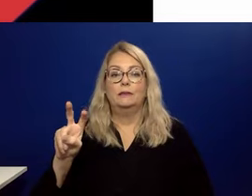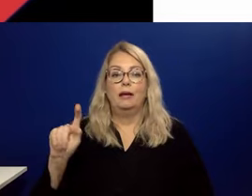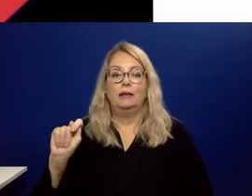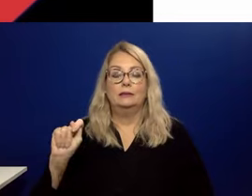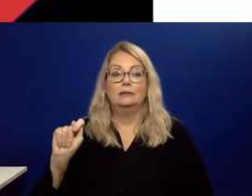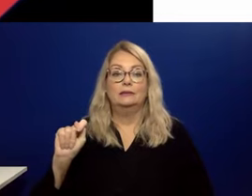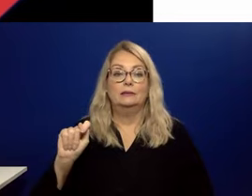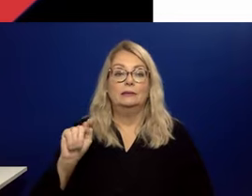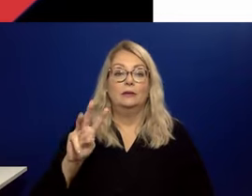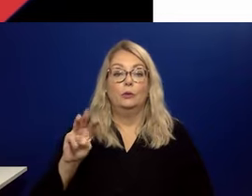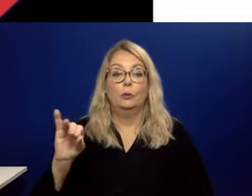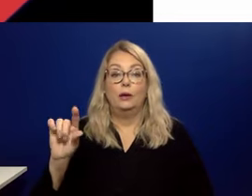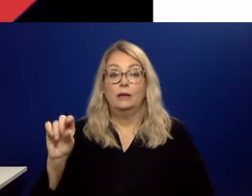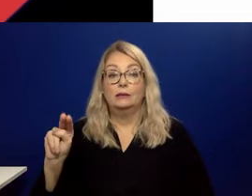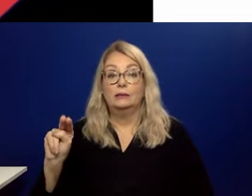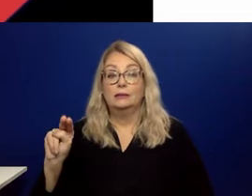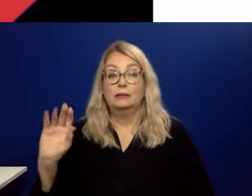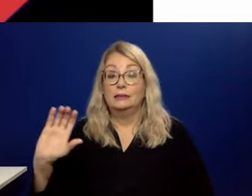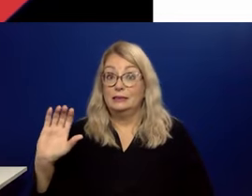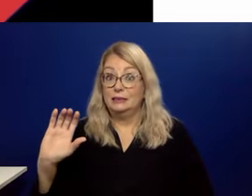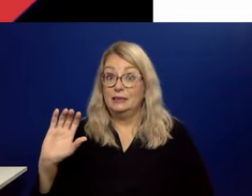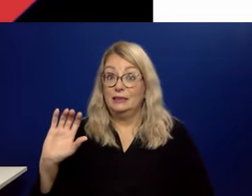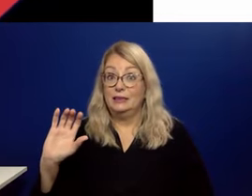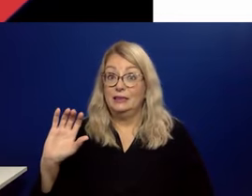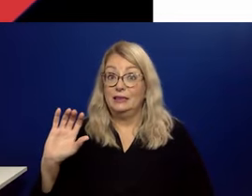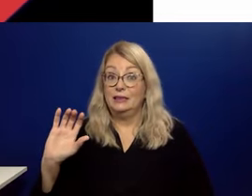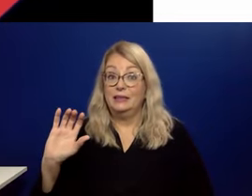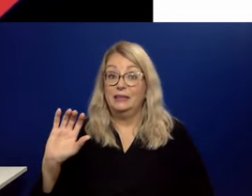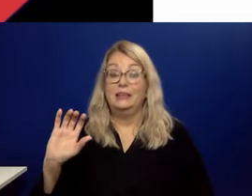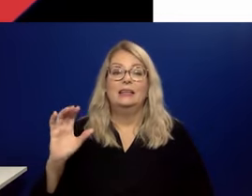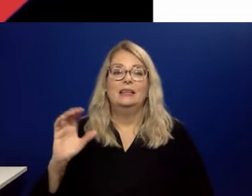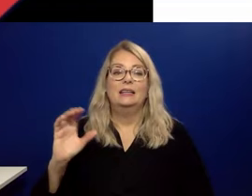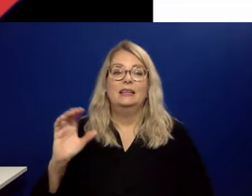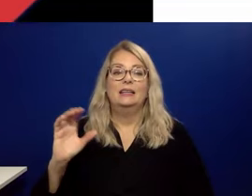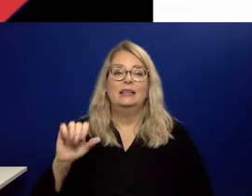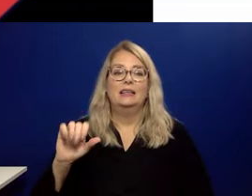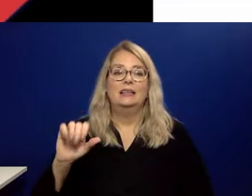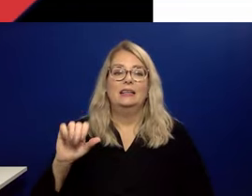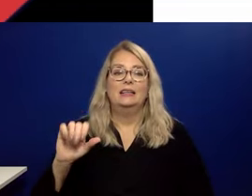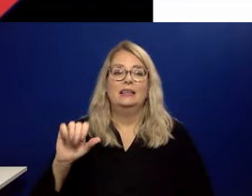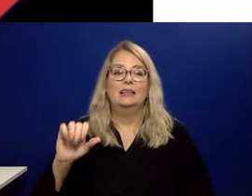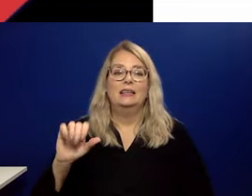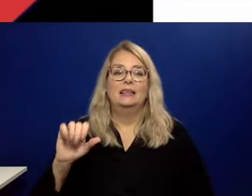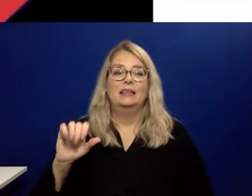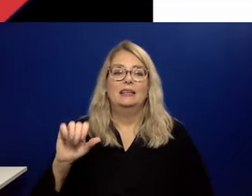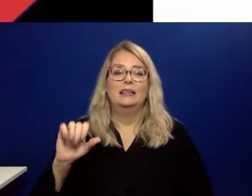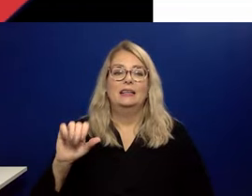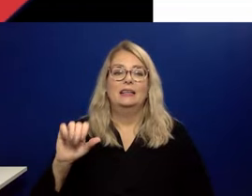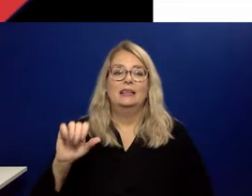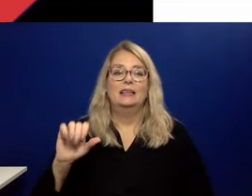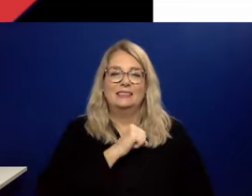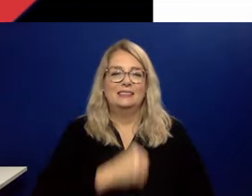Roosevelt? And you are close. Another guess there, Jeffrey. I know what you might have